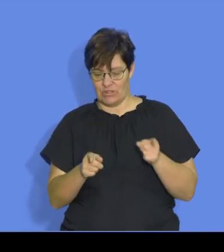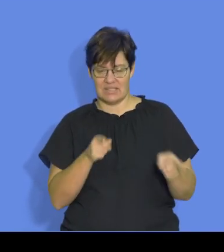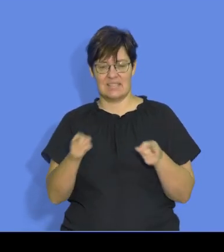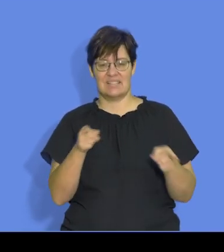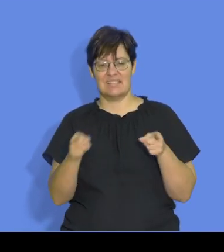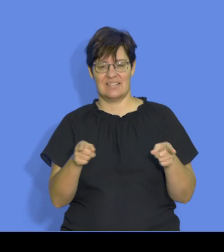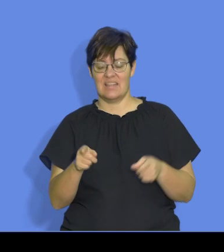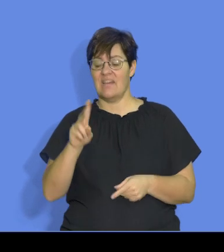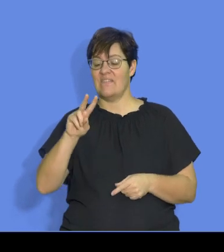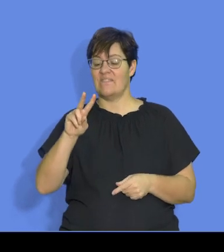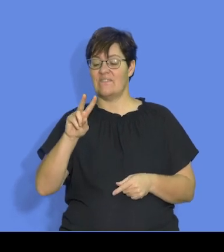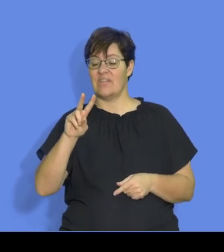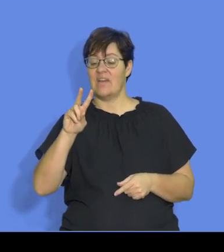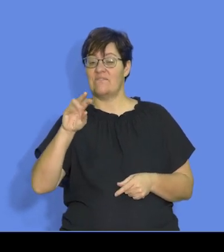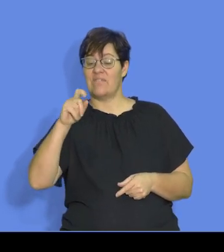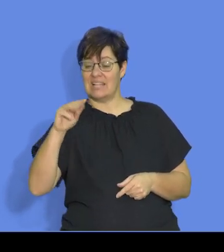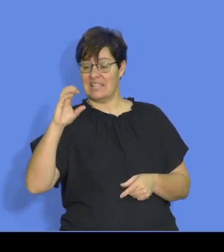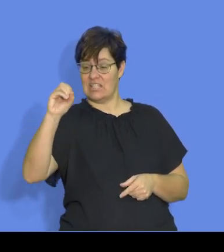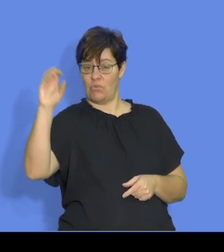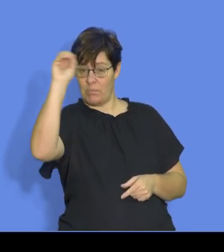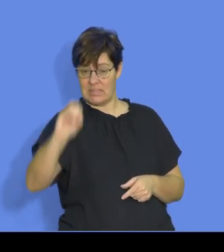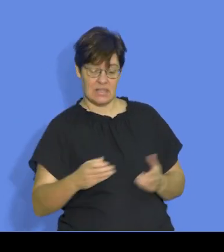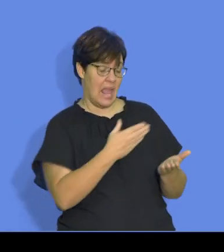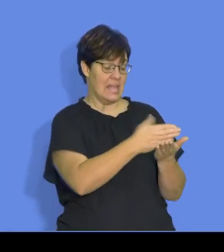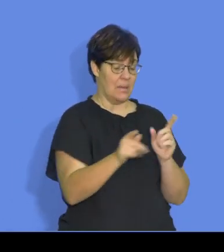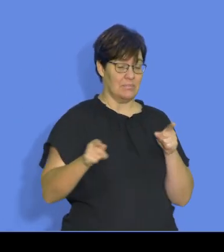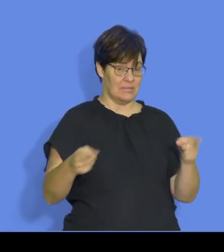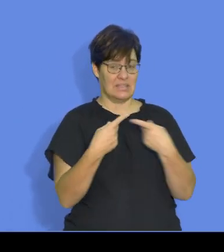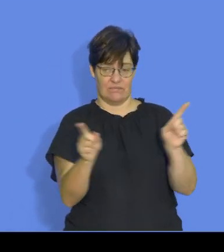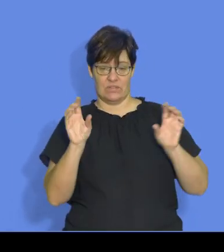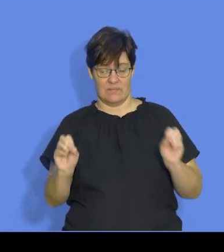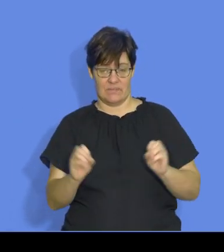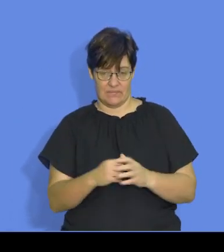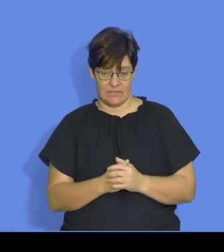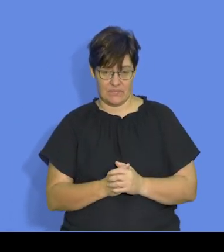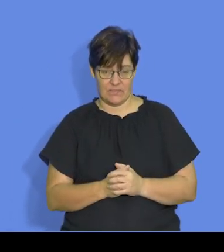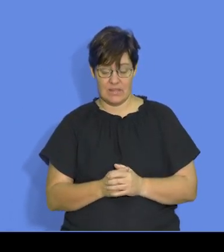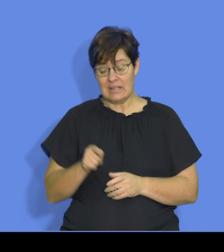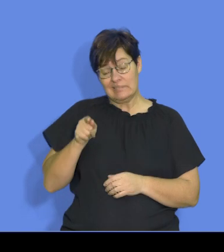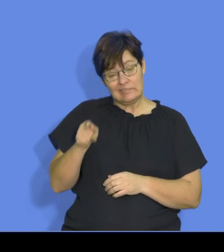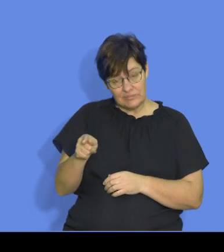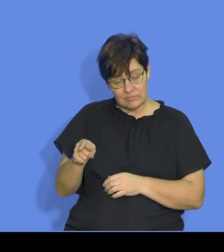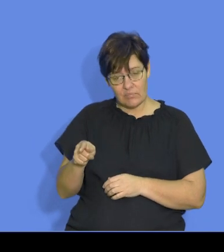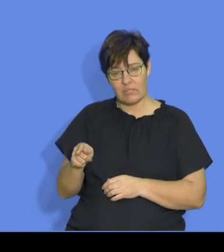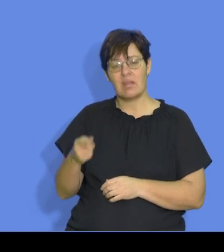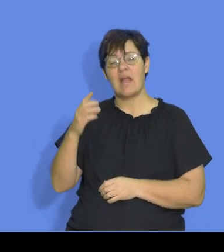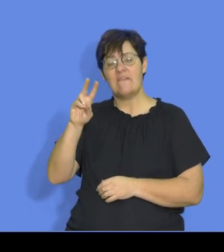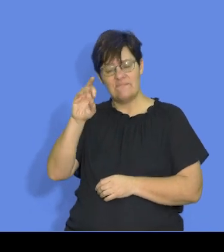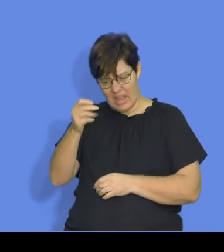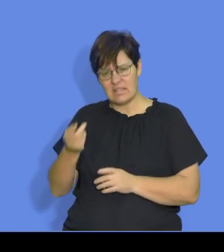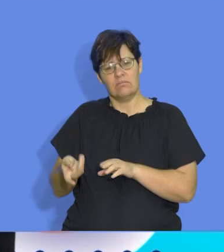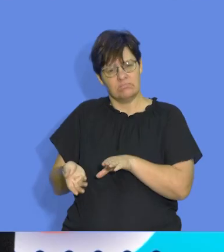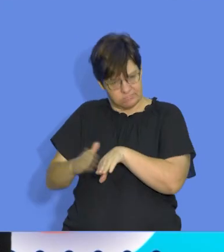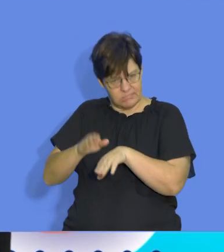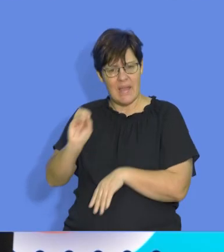between zero rated and exempt. Okay, so zero rated has VAT charged to